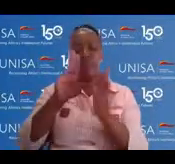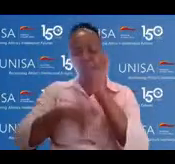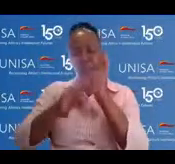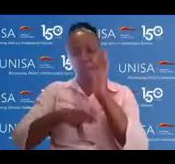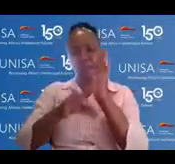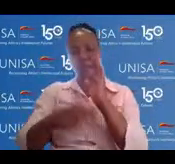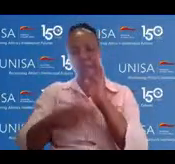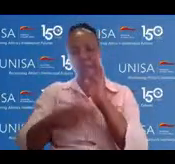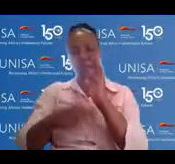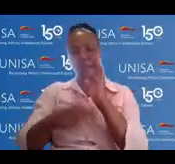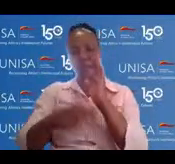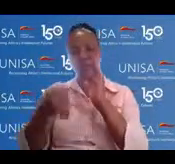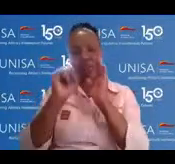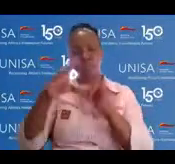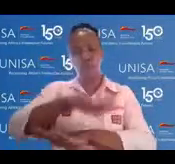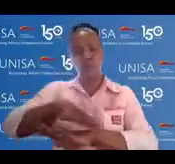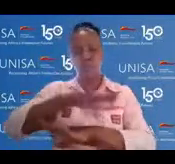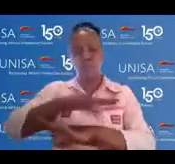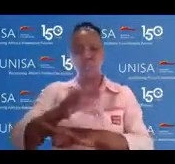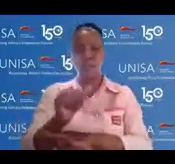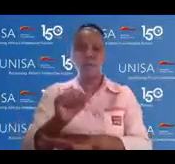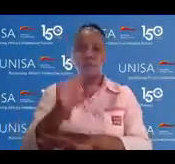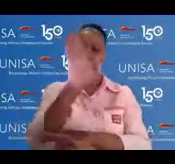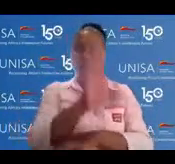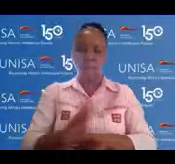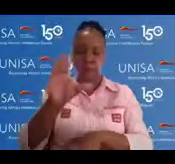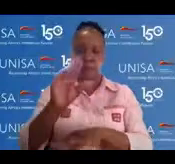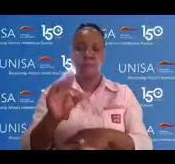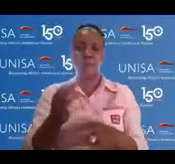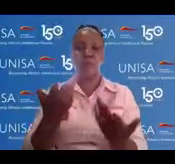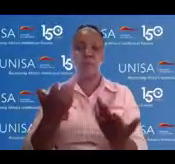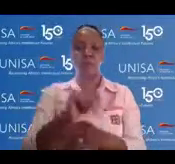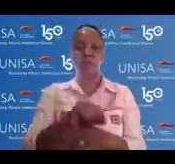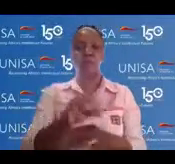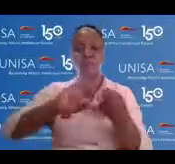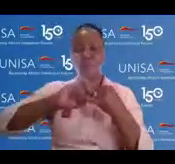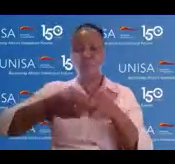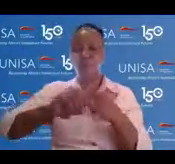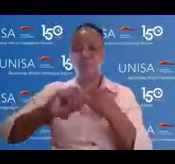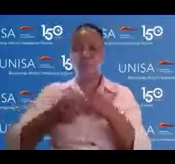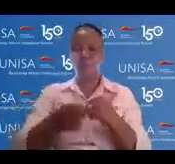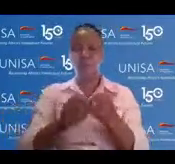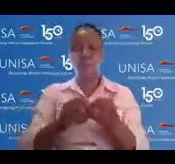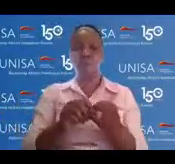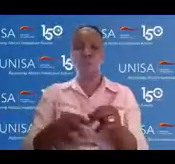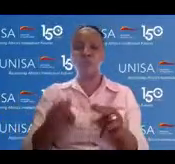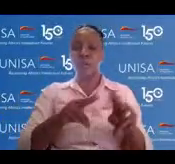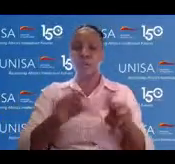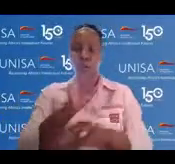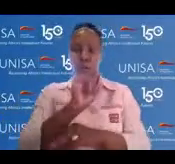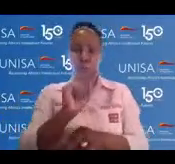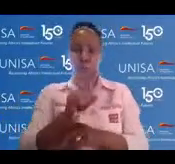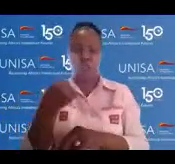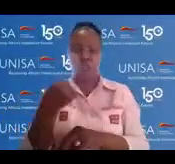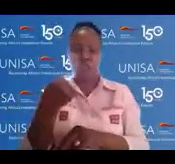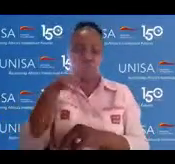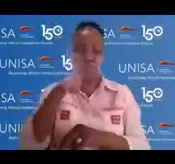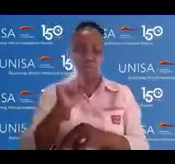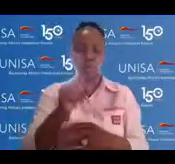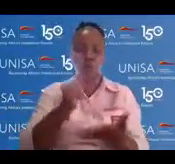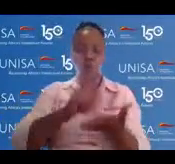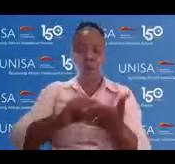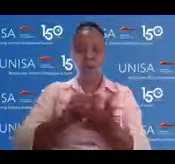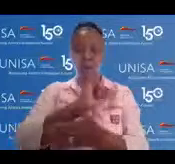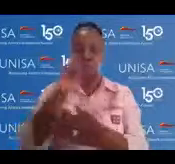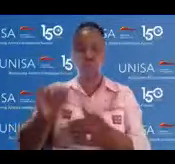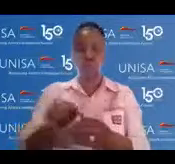location mapping. So we also track your GPS location while you are writing your test. And the